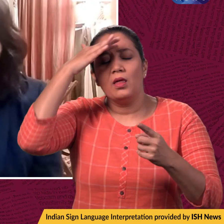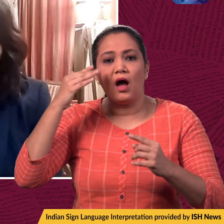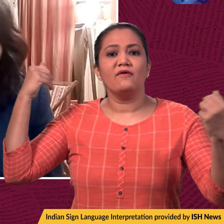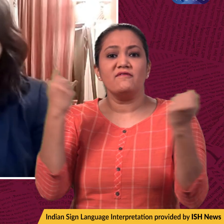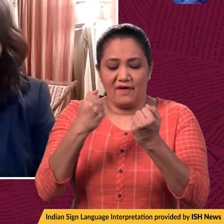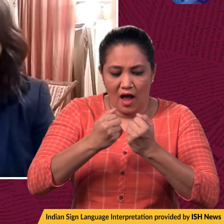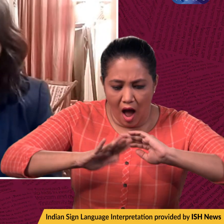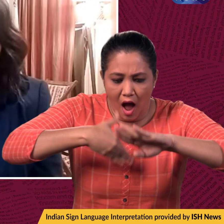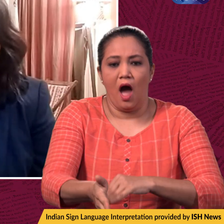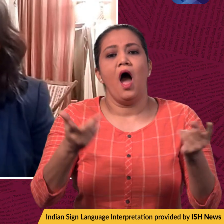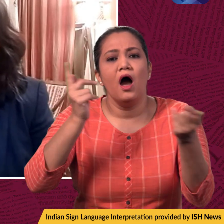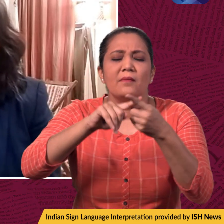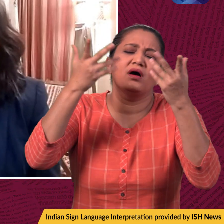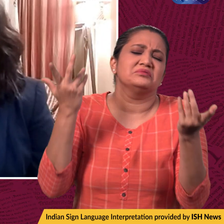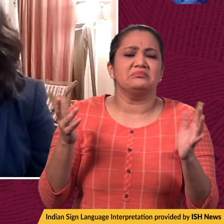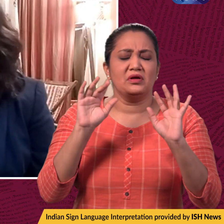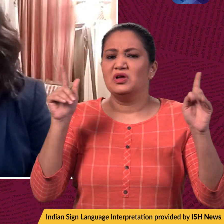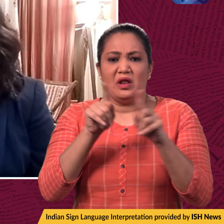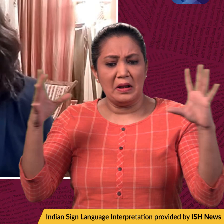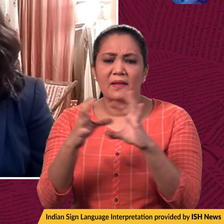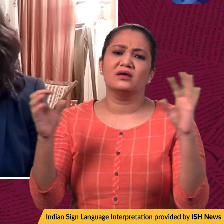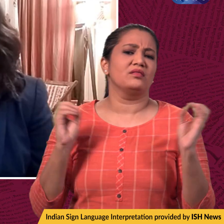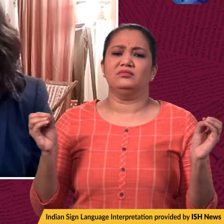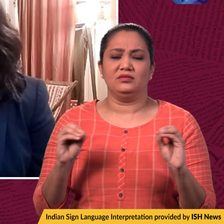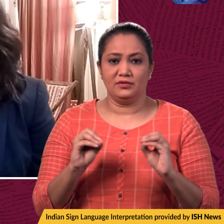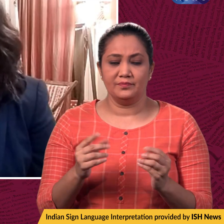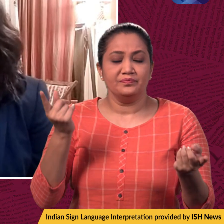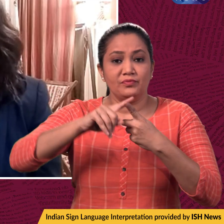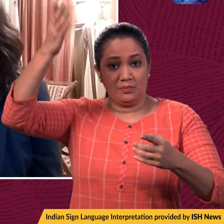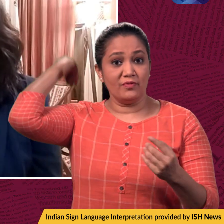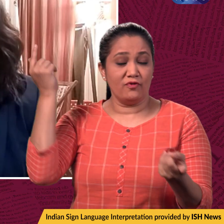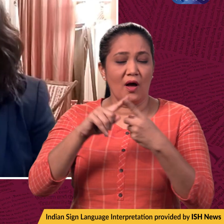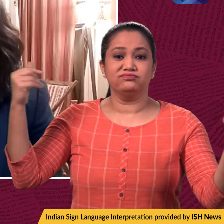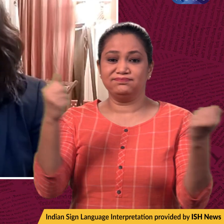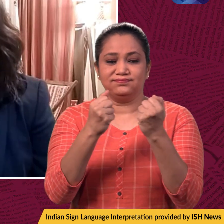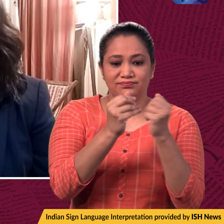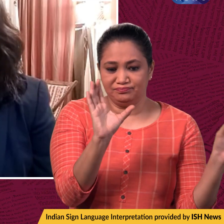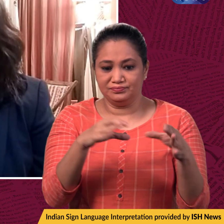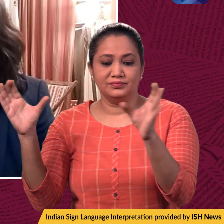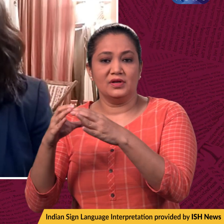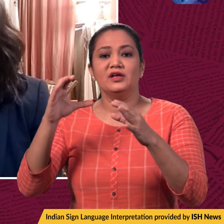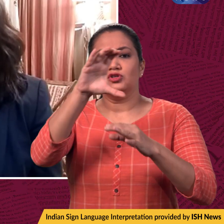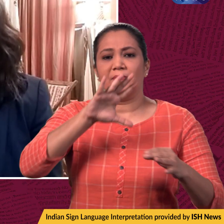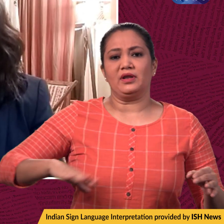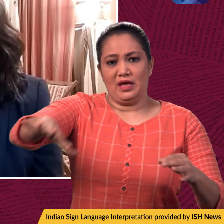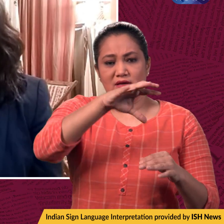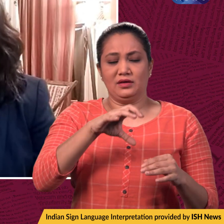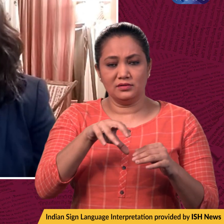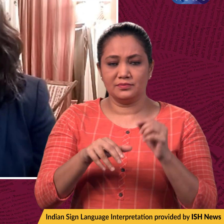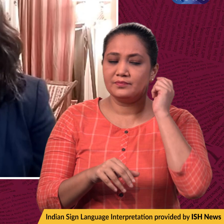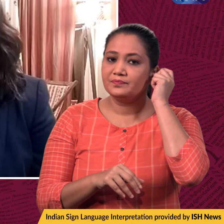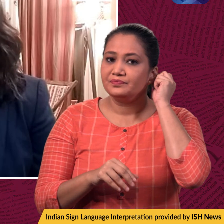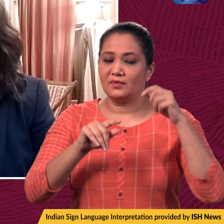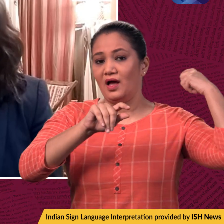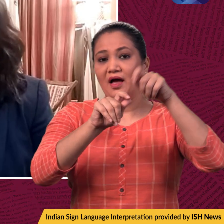right after the communal clashes that took place on the 10th of April, where clashes broke out in Chaparia